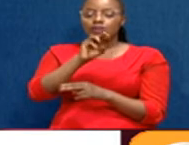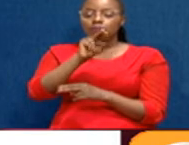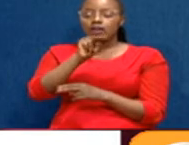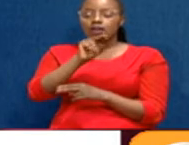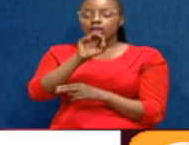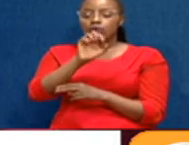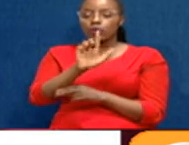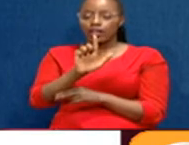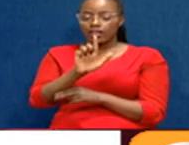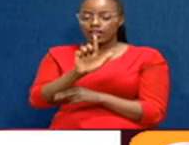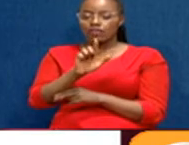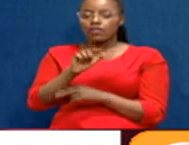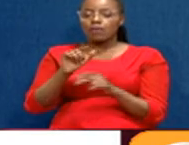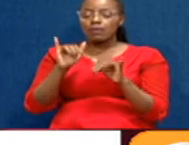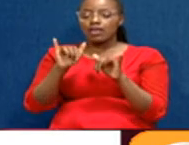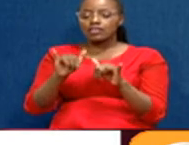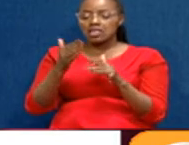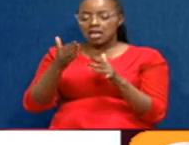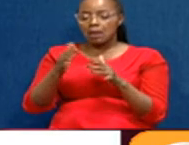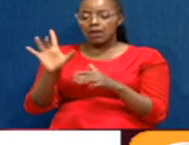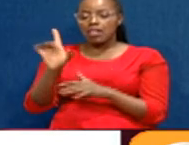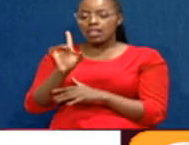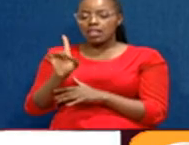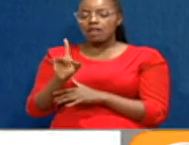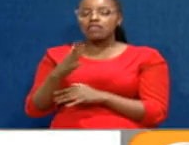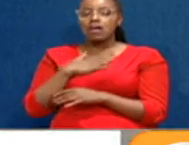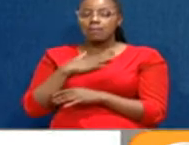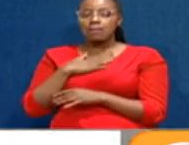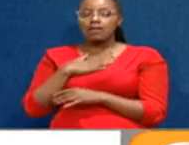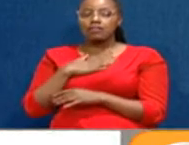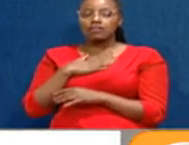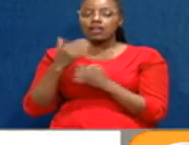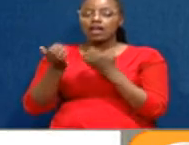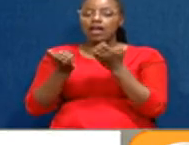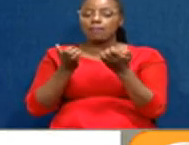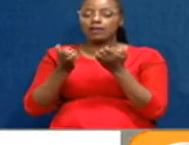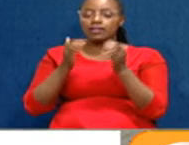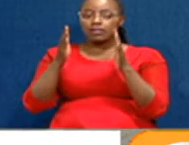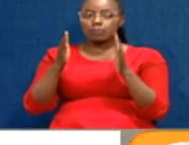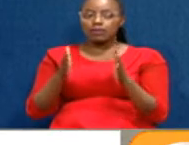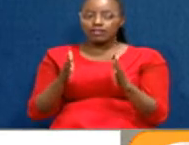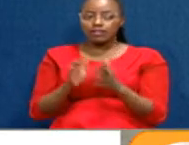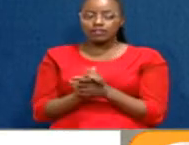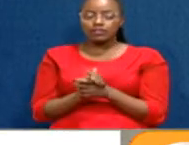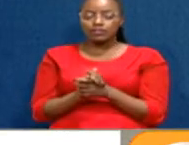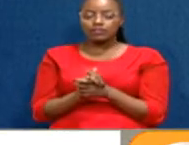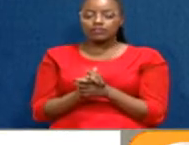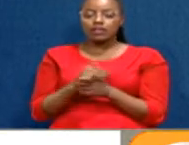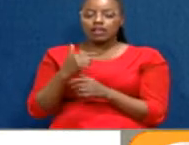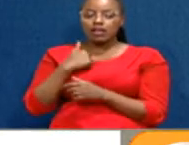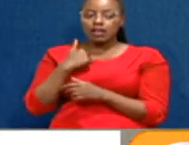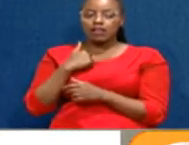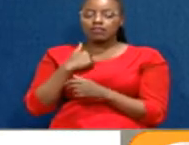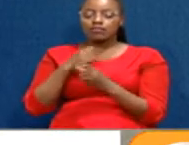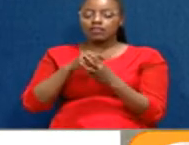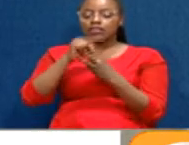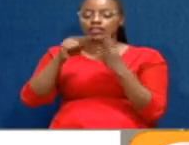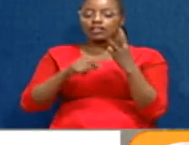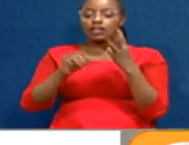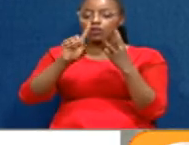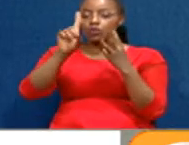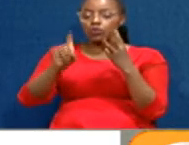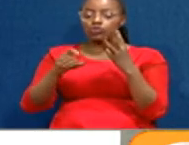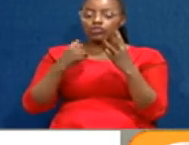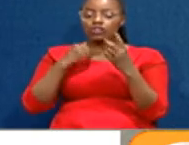Ndalila, and I stay in Nairobi. And I'm an entrepreneur. So I have three questions.